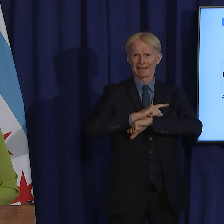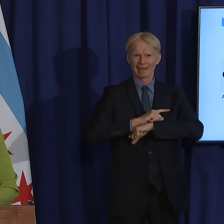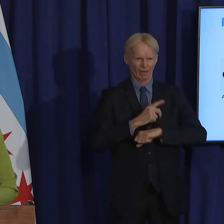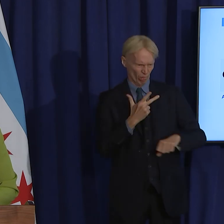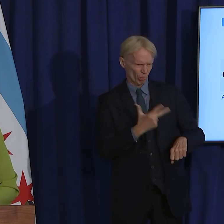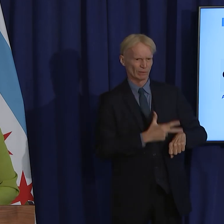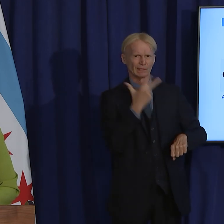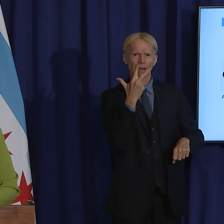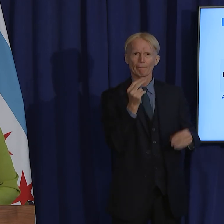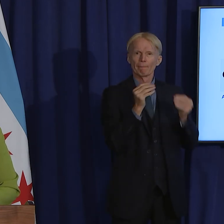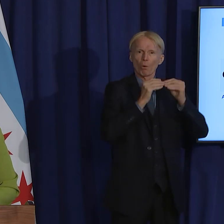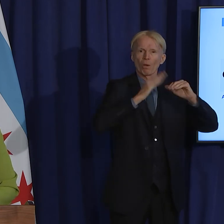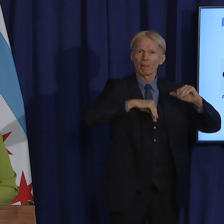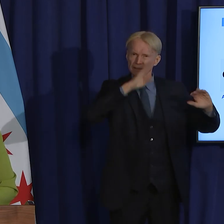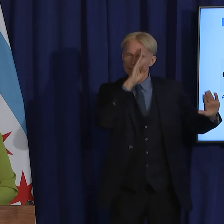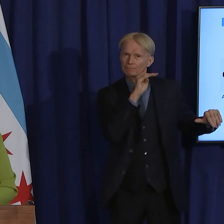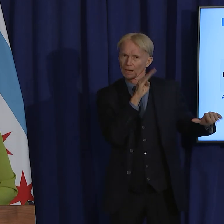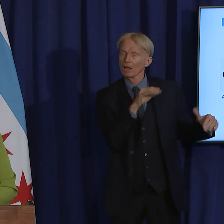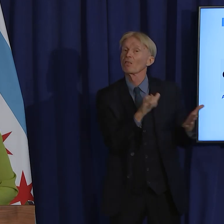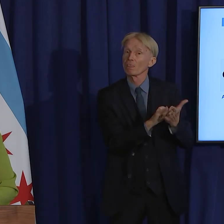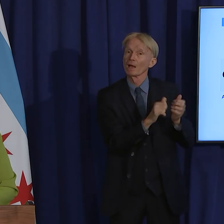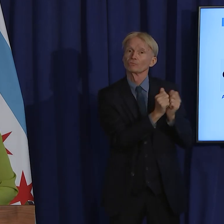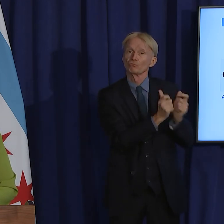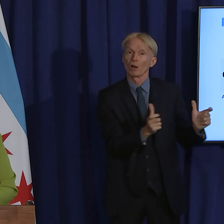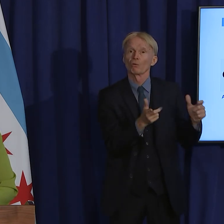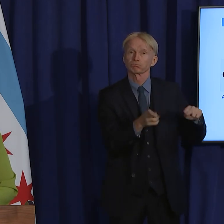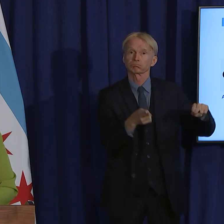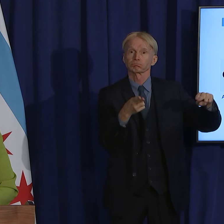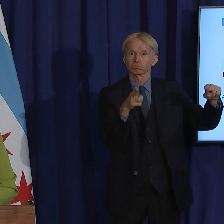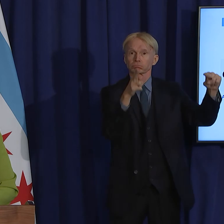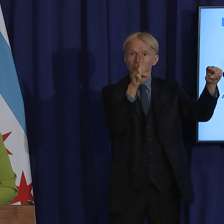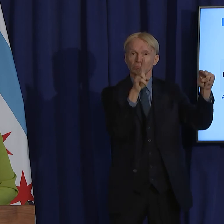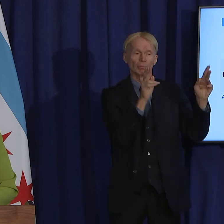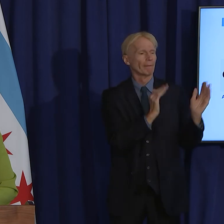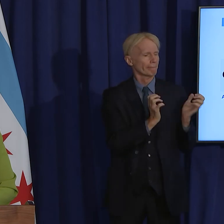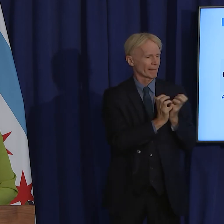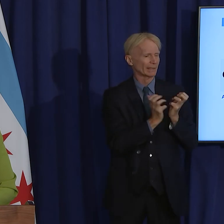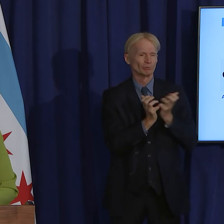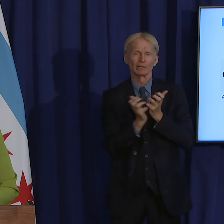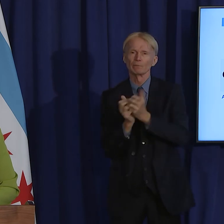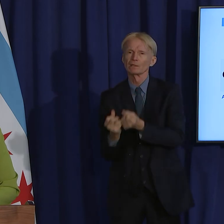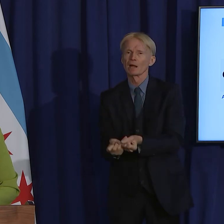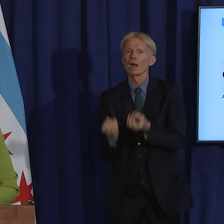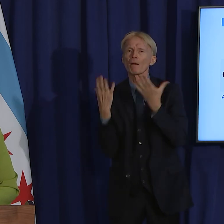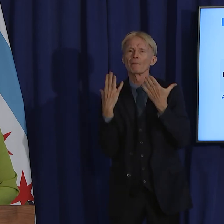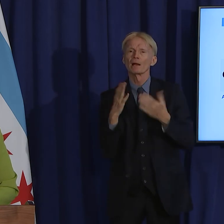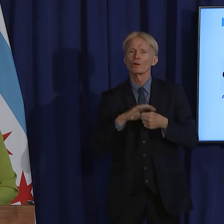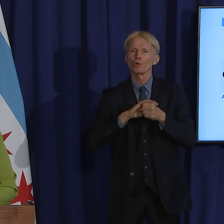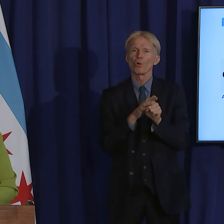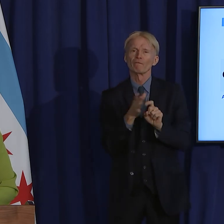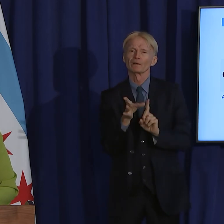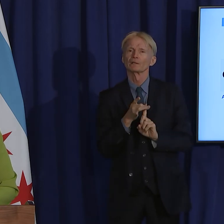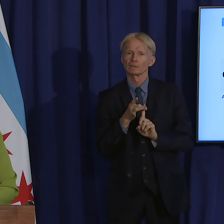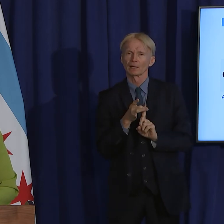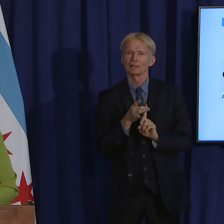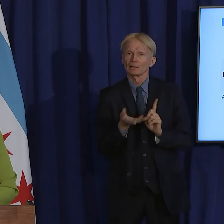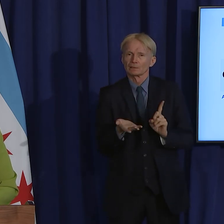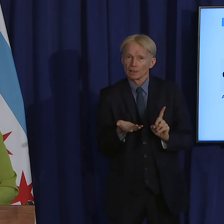we need to be. And we've been seeing that grow in proportion with COVID cases. So I would